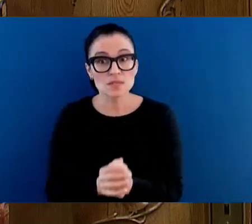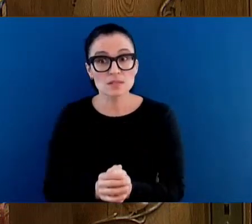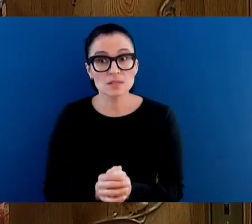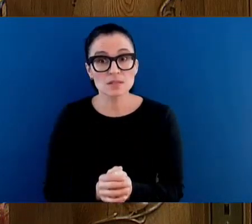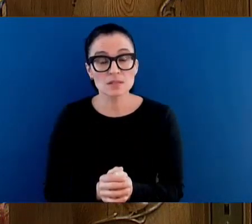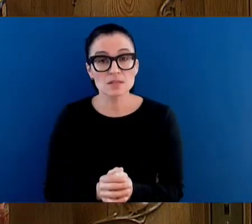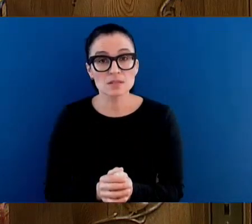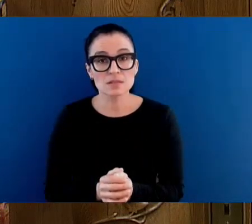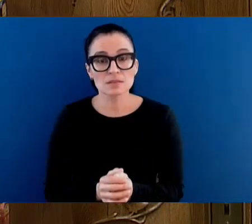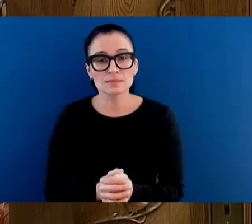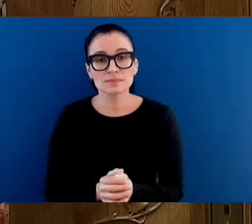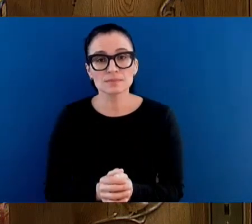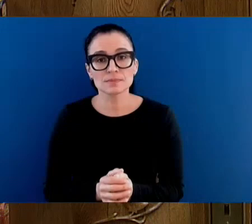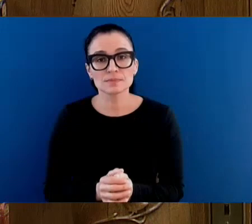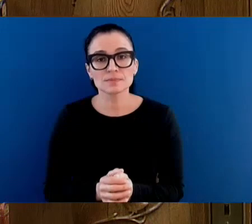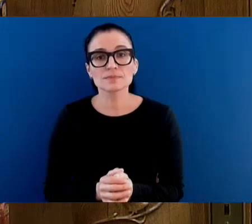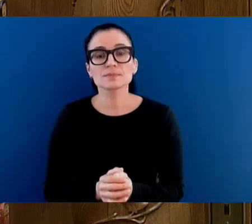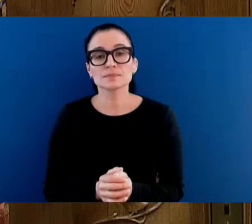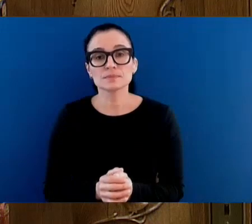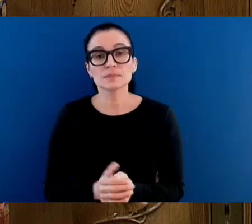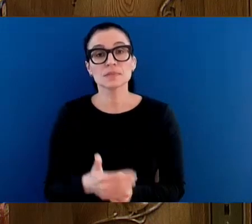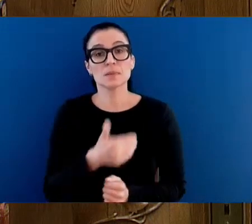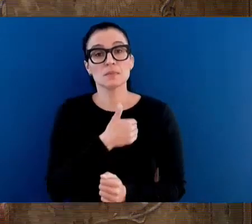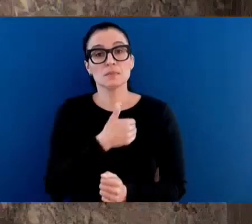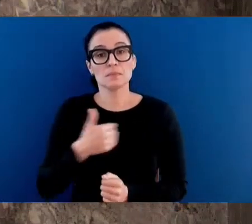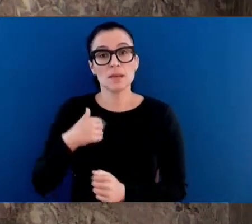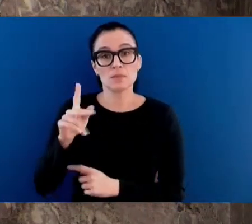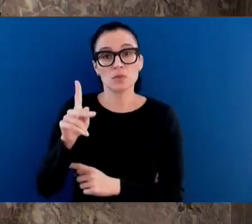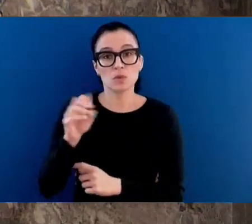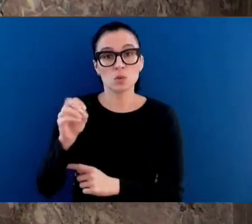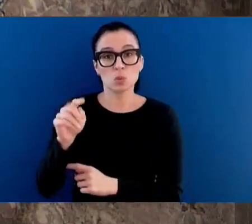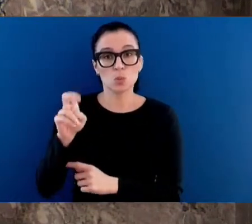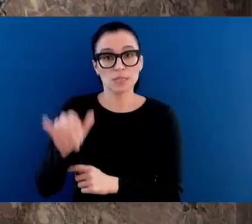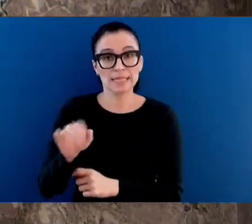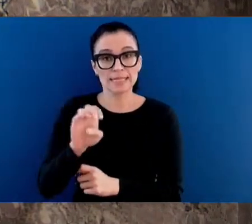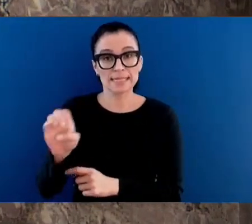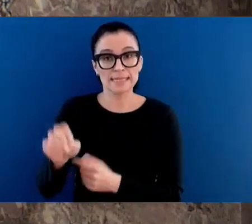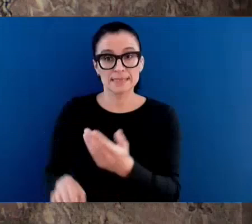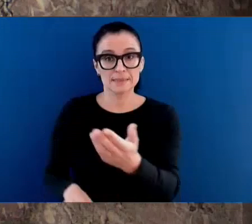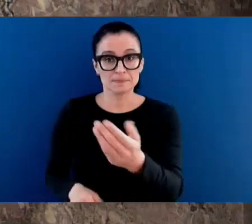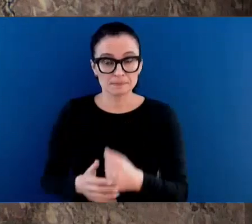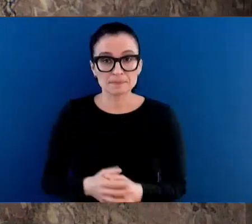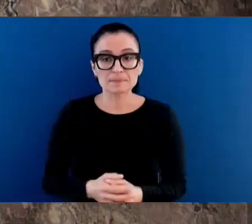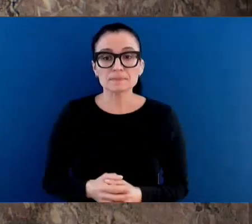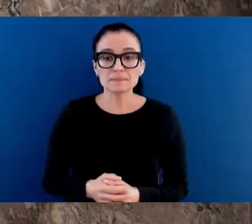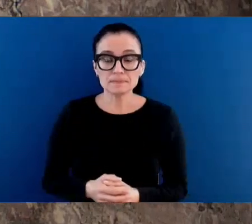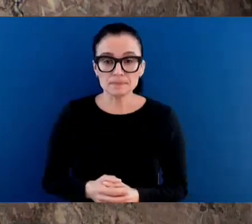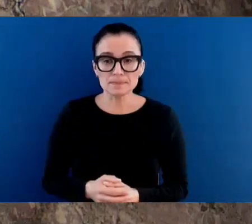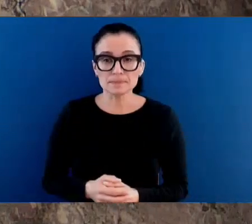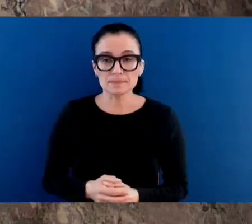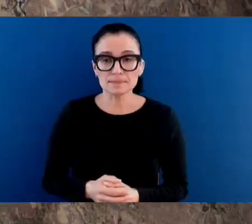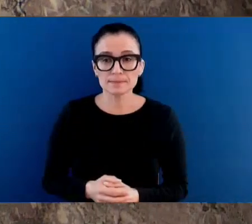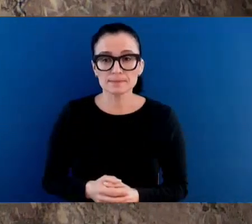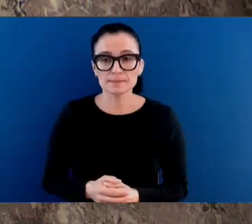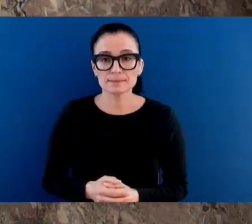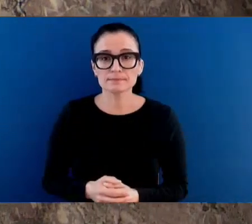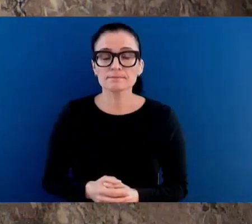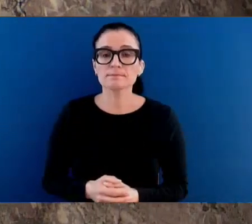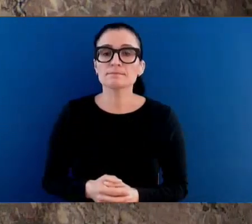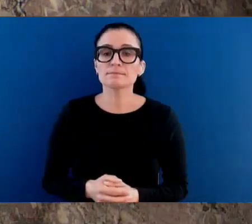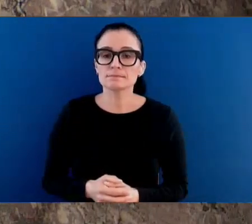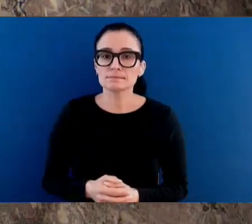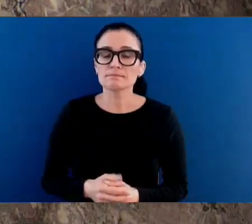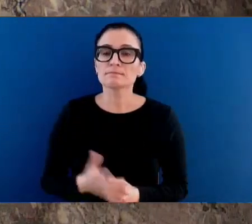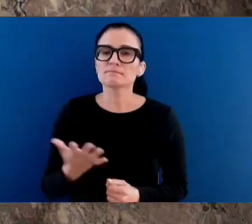another tragic and sad day here at the legislature. We heard today already about the tragic preventable death of Sydney, an